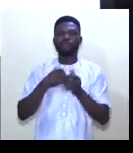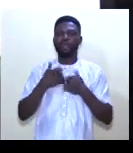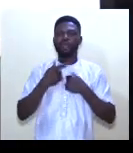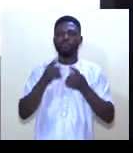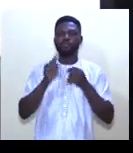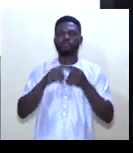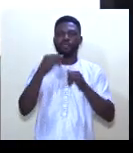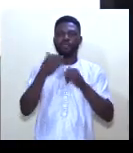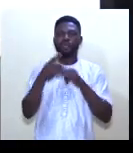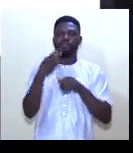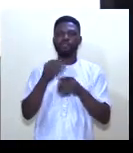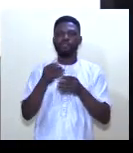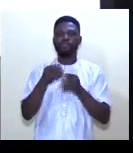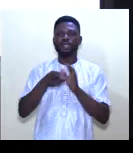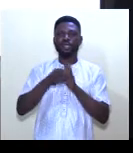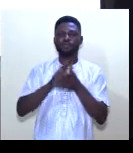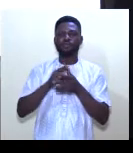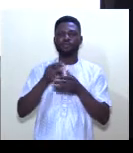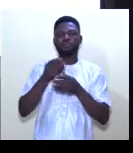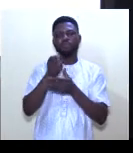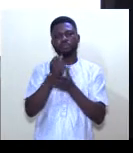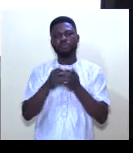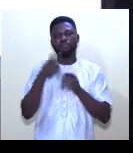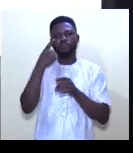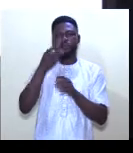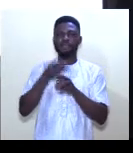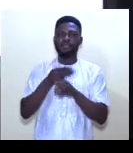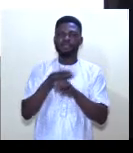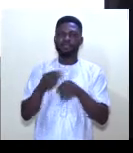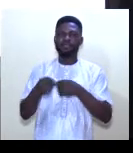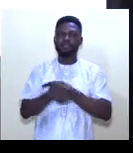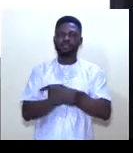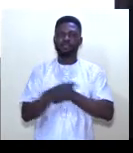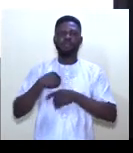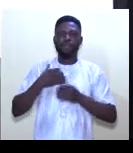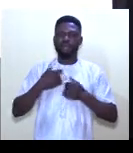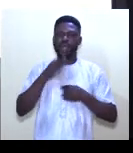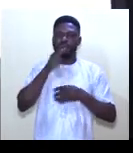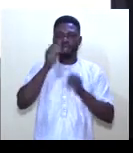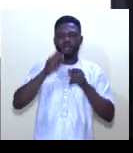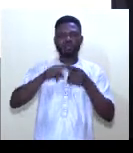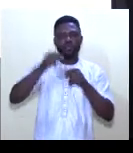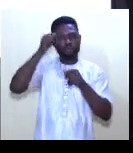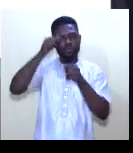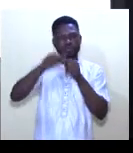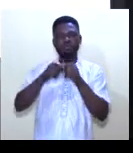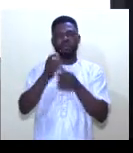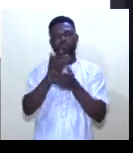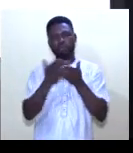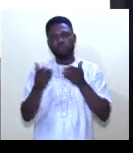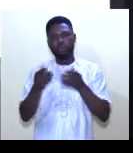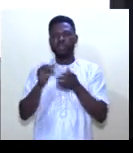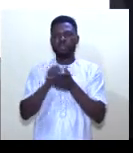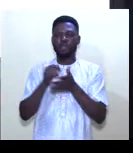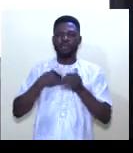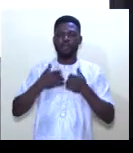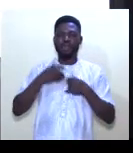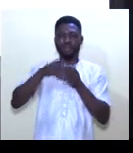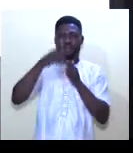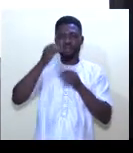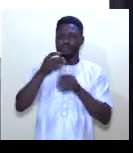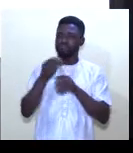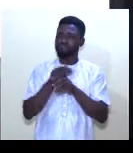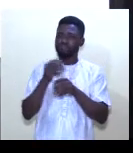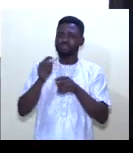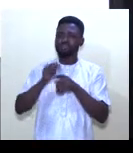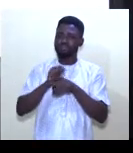that, we have come to the end of the revision session for mathematics today. I believe you've been able to recall 1 or 2 things that we have learned. I urge you